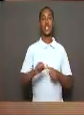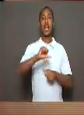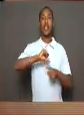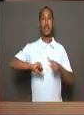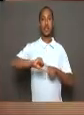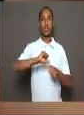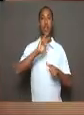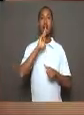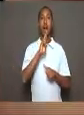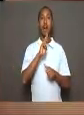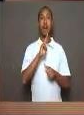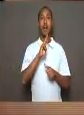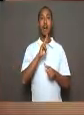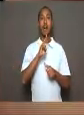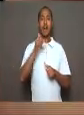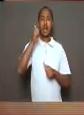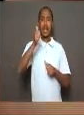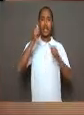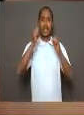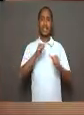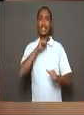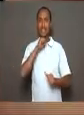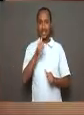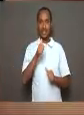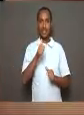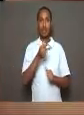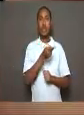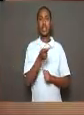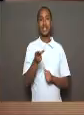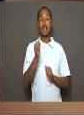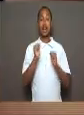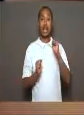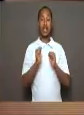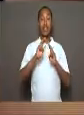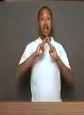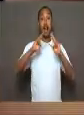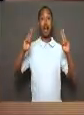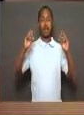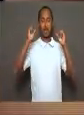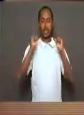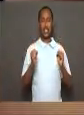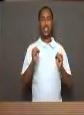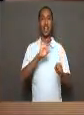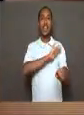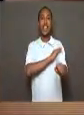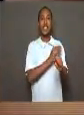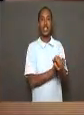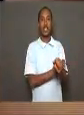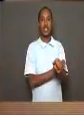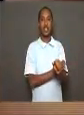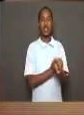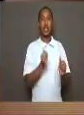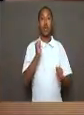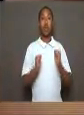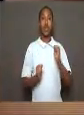Atoms are independent particles that have relatively high potential energy,